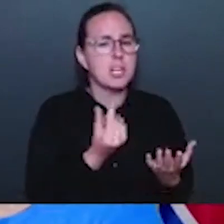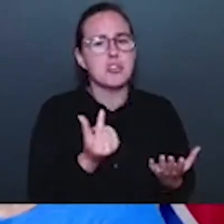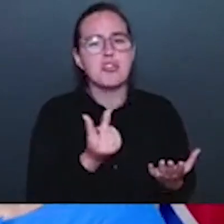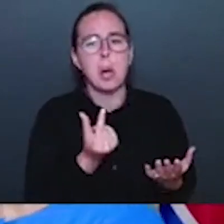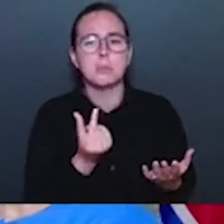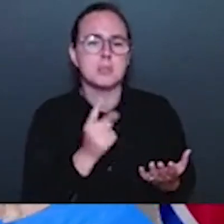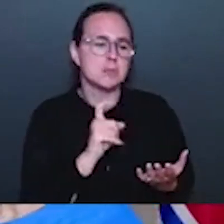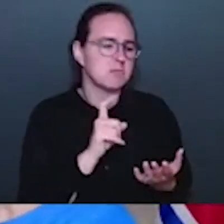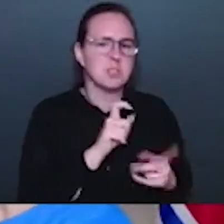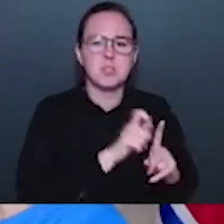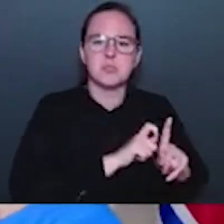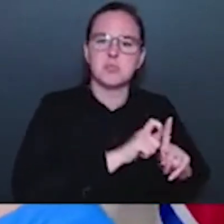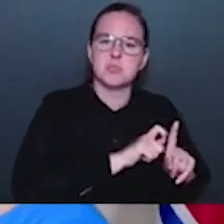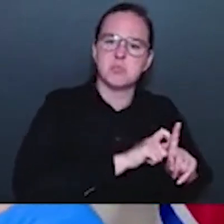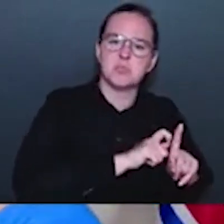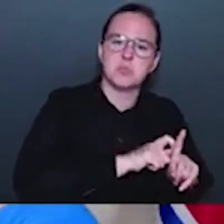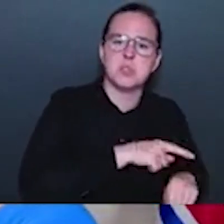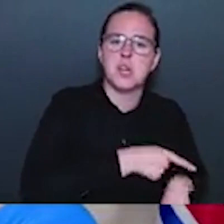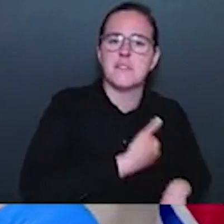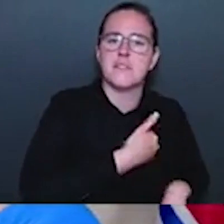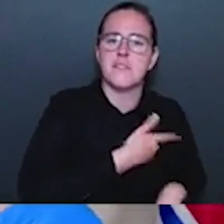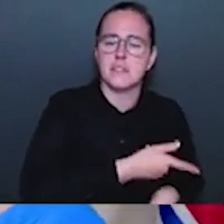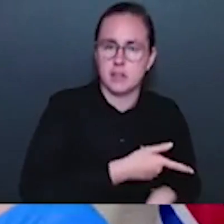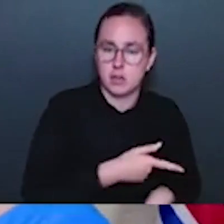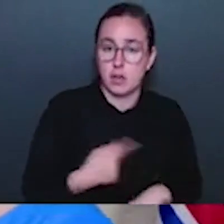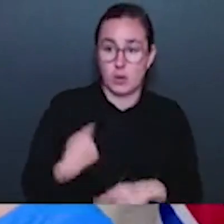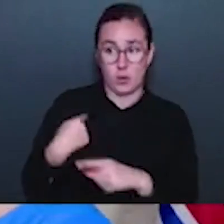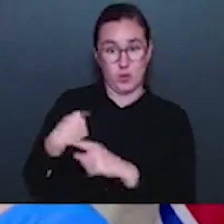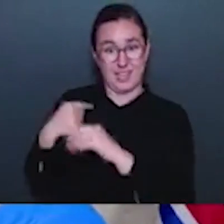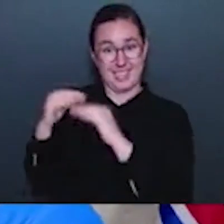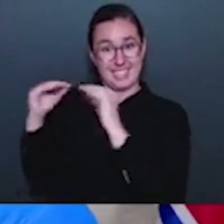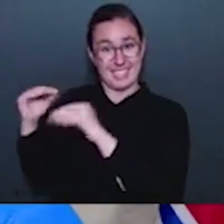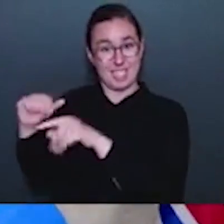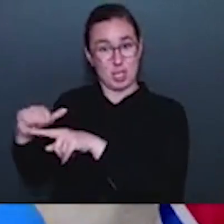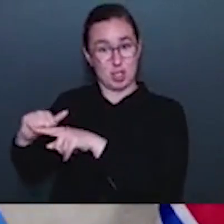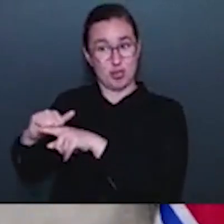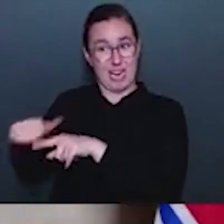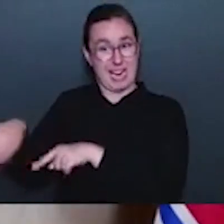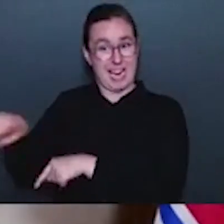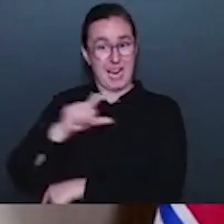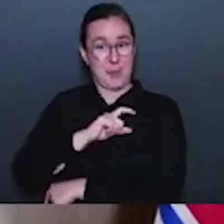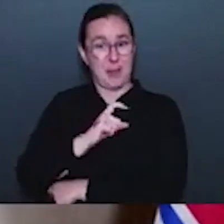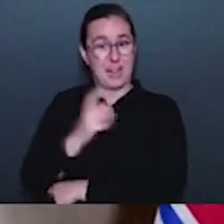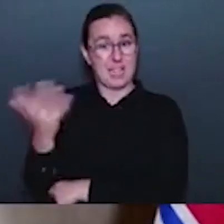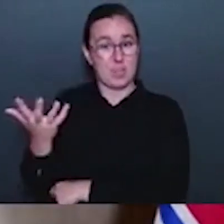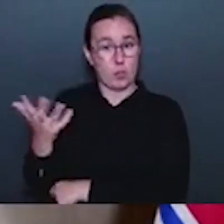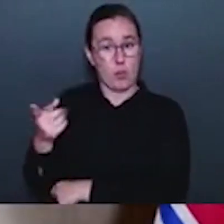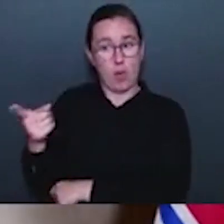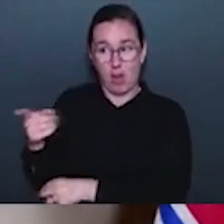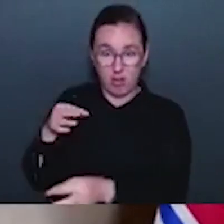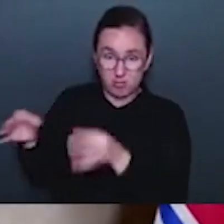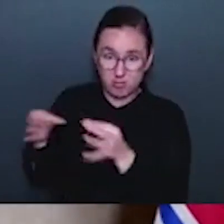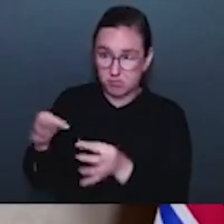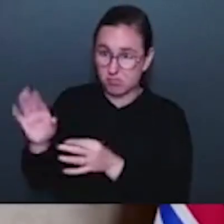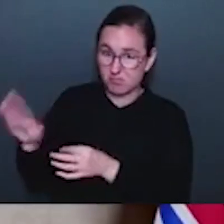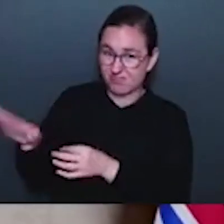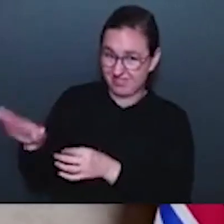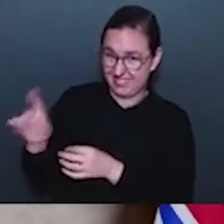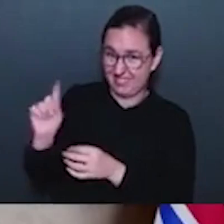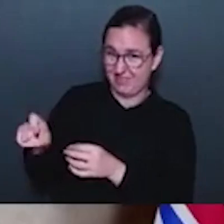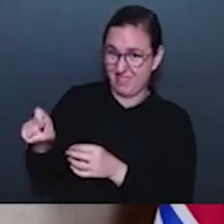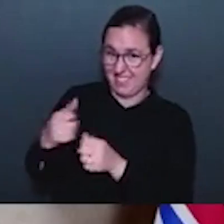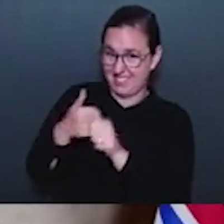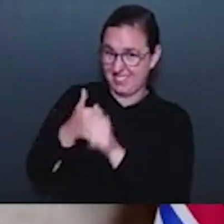laws that are going to have to come into place, municipal laws to be able to enforce all this? Perhaps we will hear from Deputy Chief, and